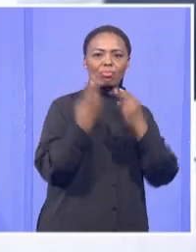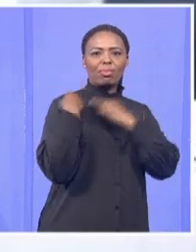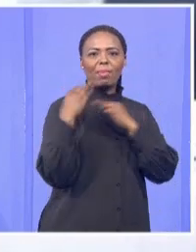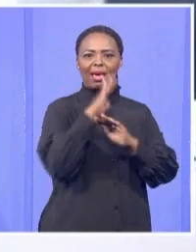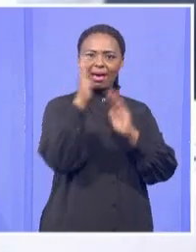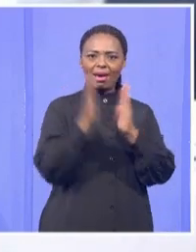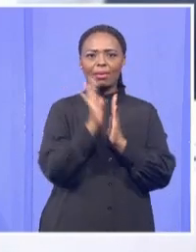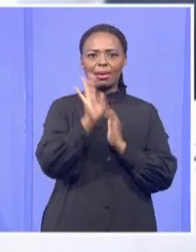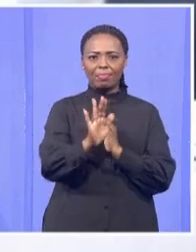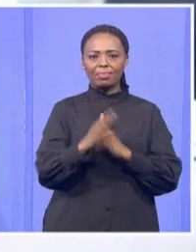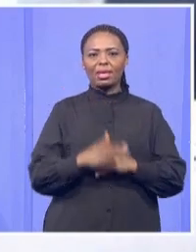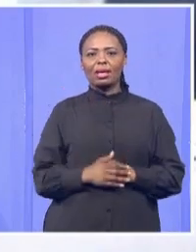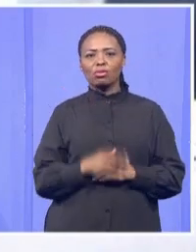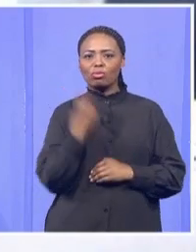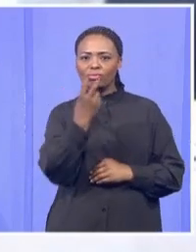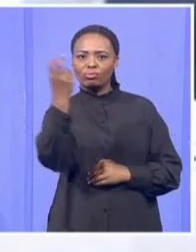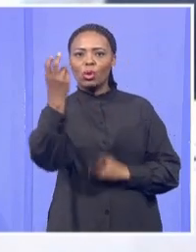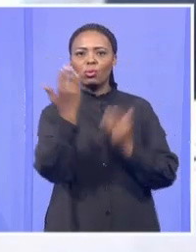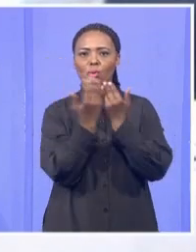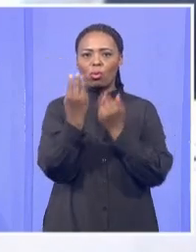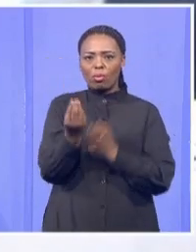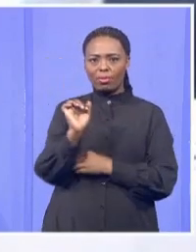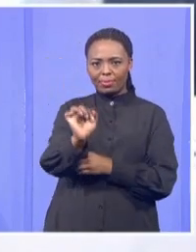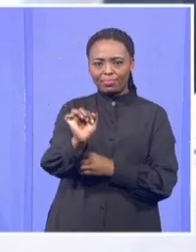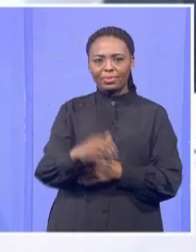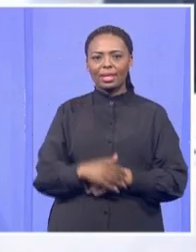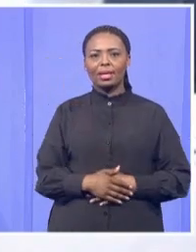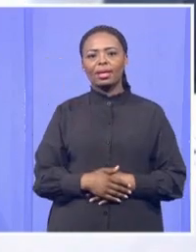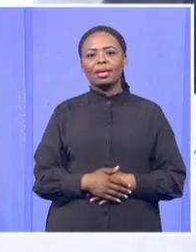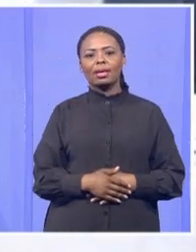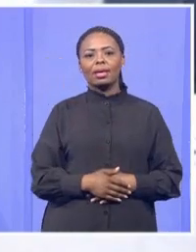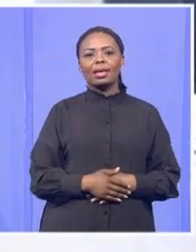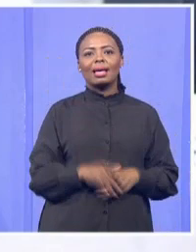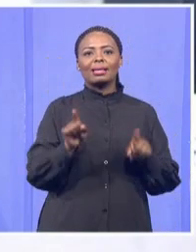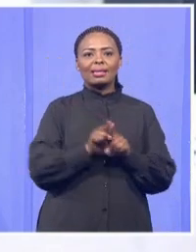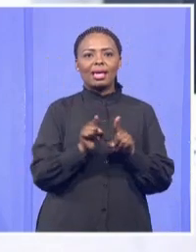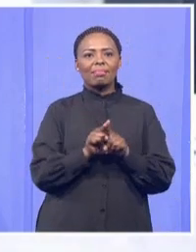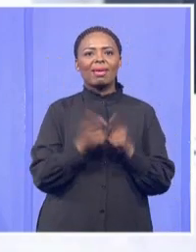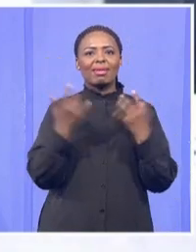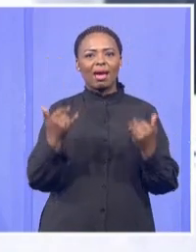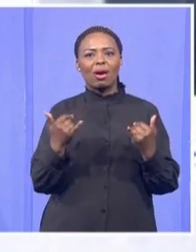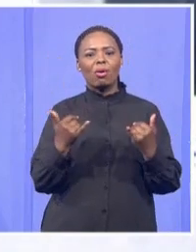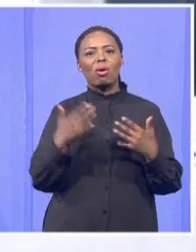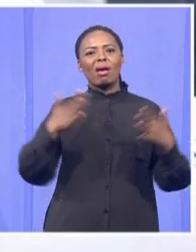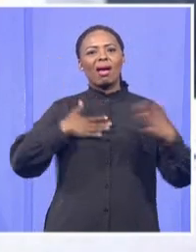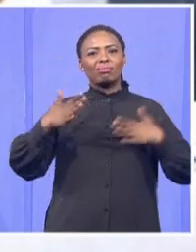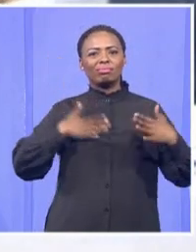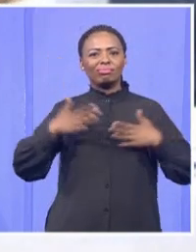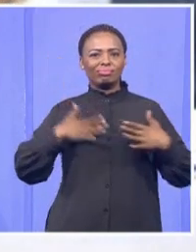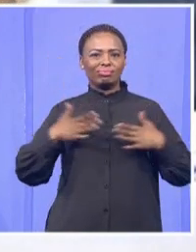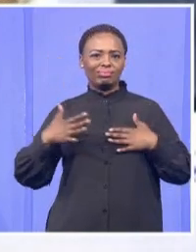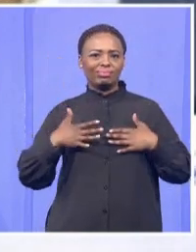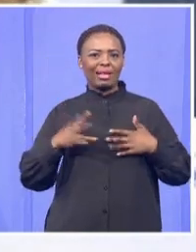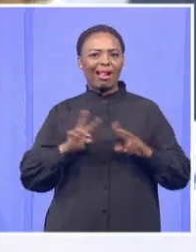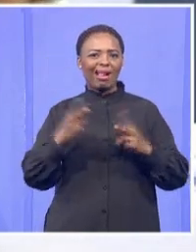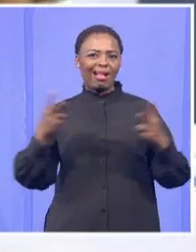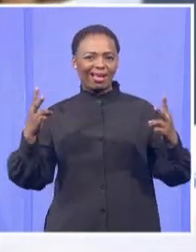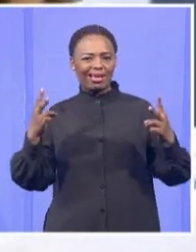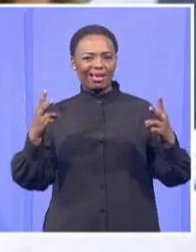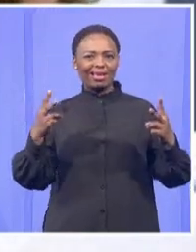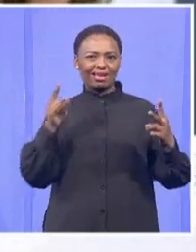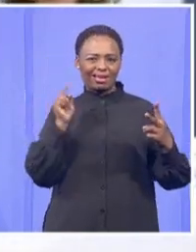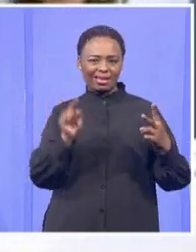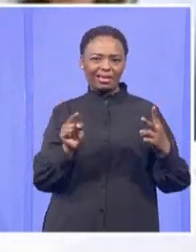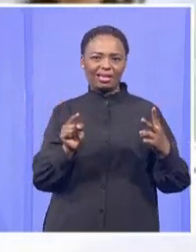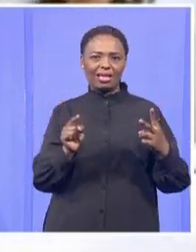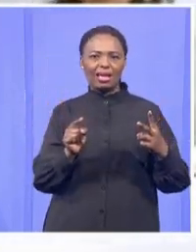Pumzile, grade R use different admission criteria, and not every parent can take their child to a